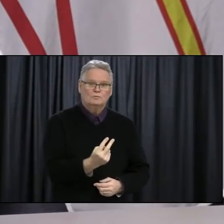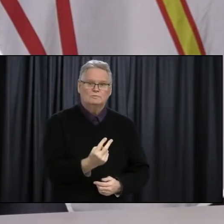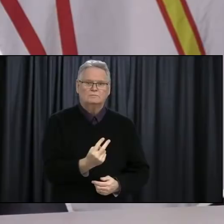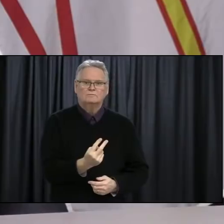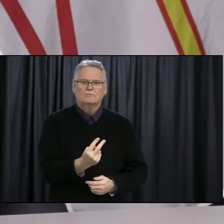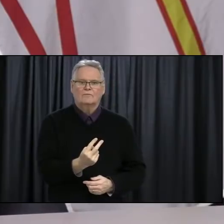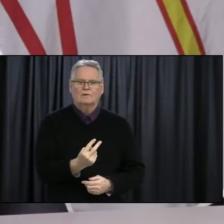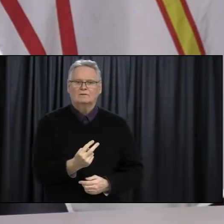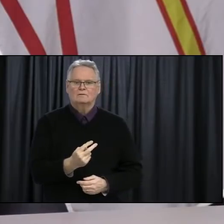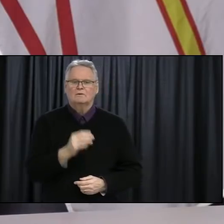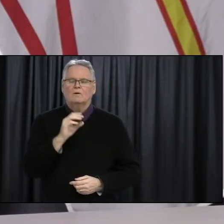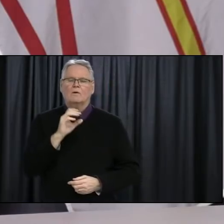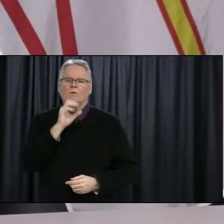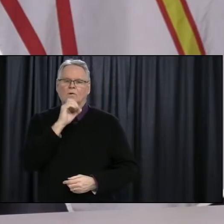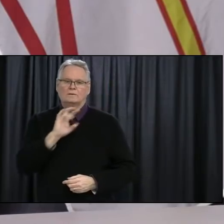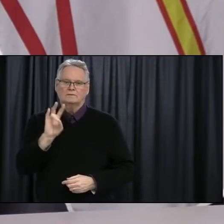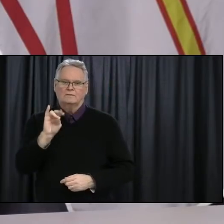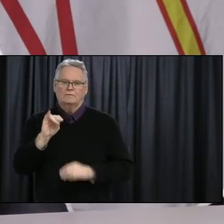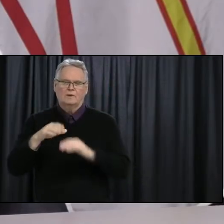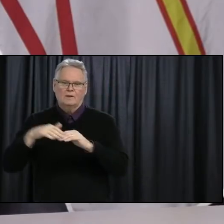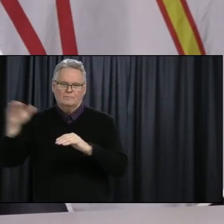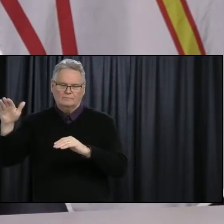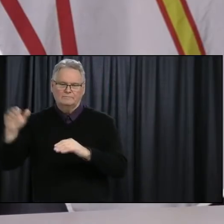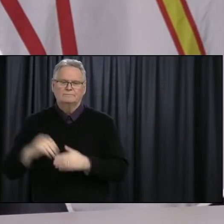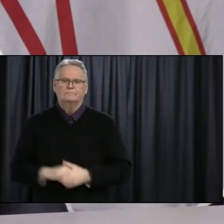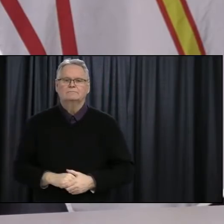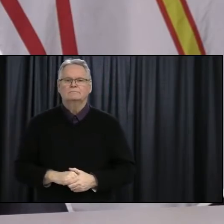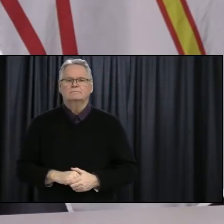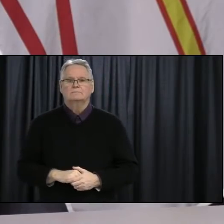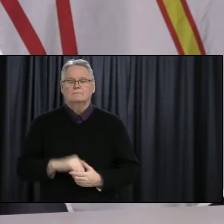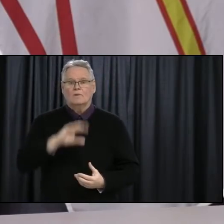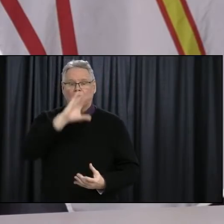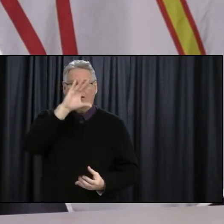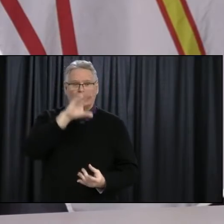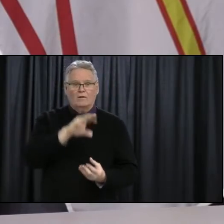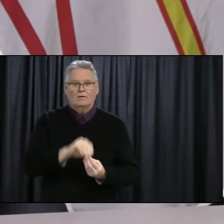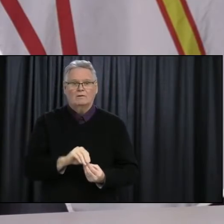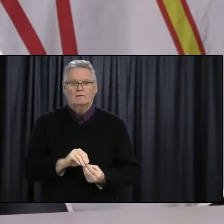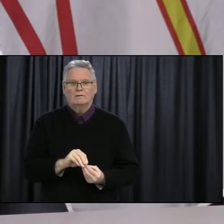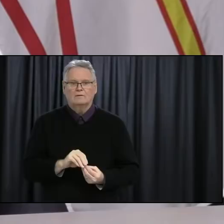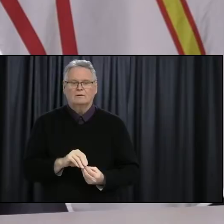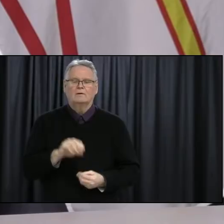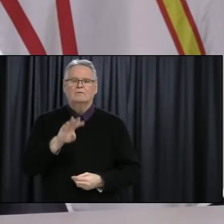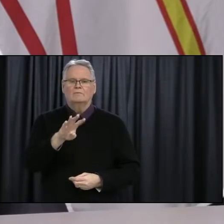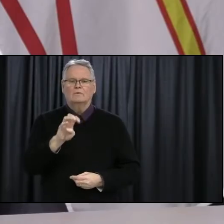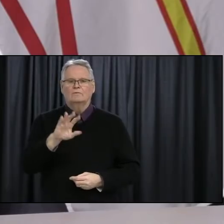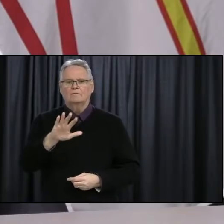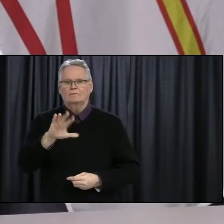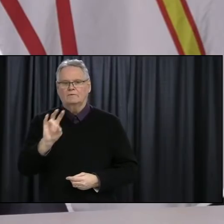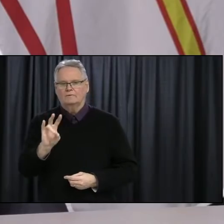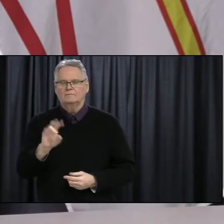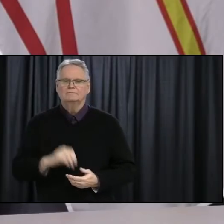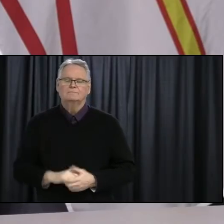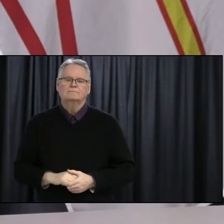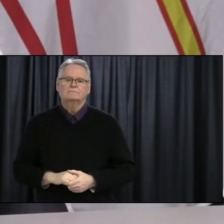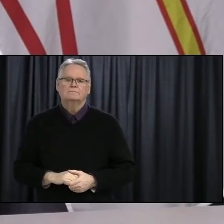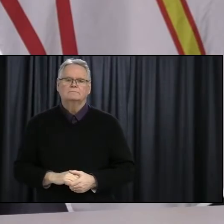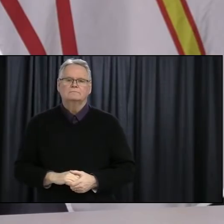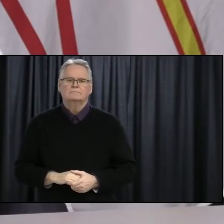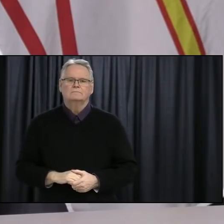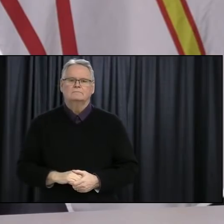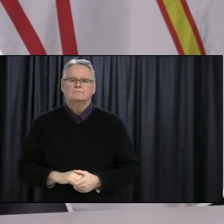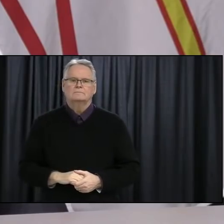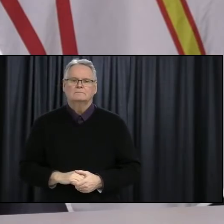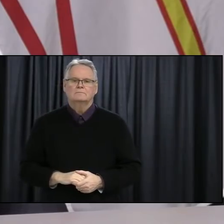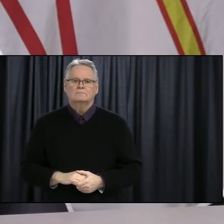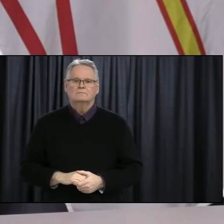that we have community transmission in the metro region, and we will inevitably see more cases in the coming days. The total number of